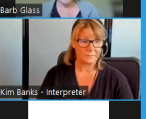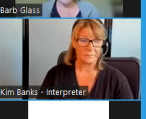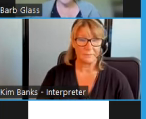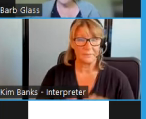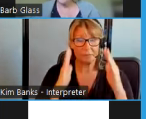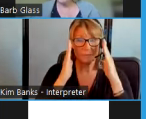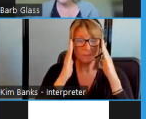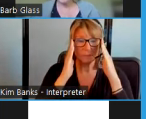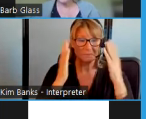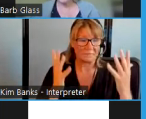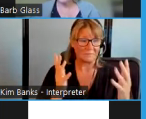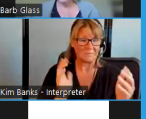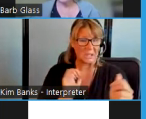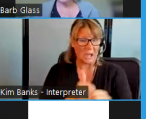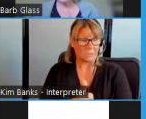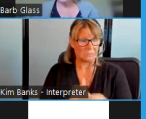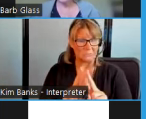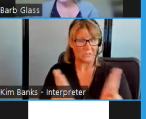All right. Okay, I think we're caught up then.